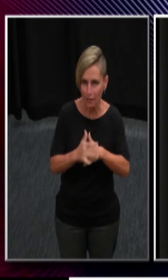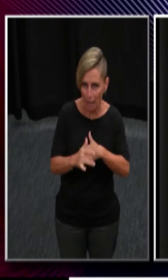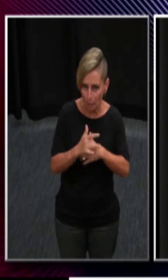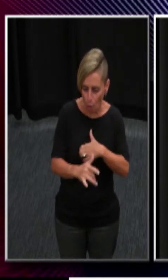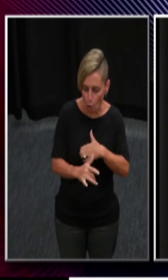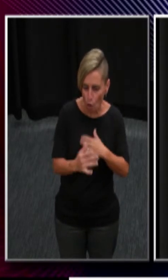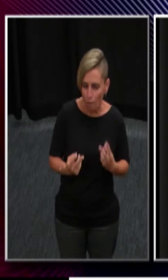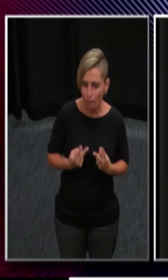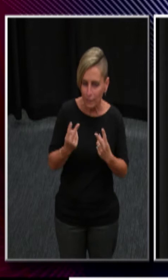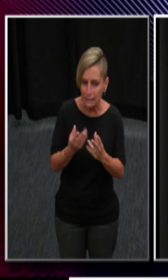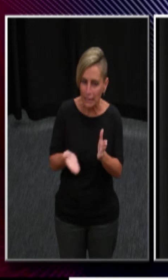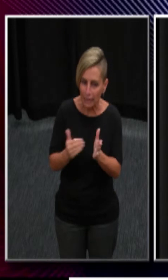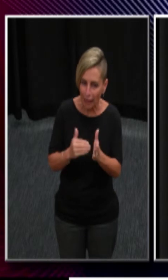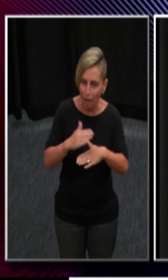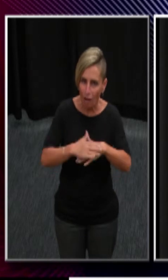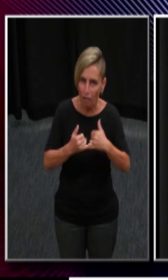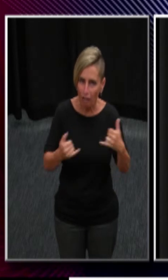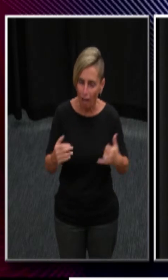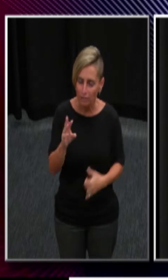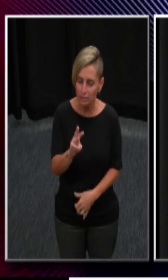again,